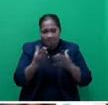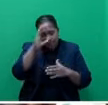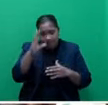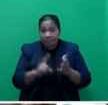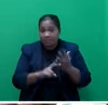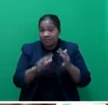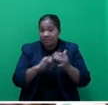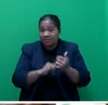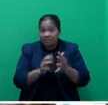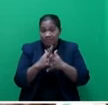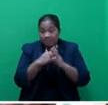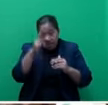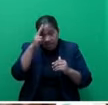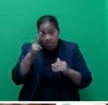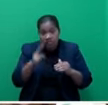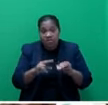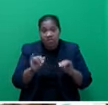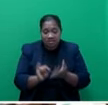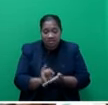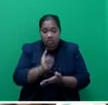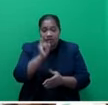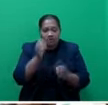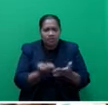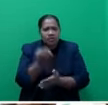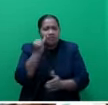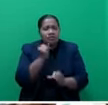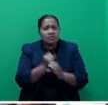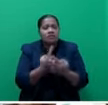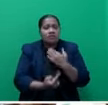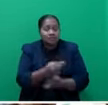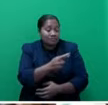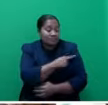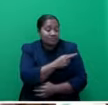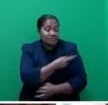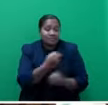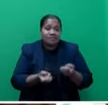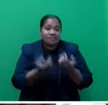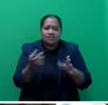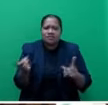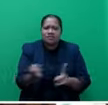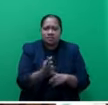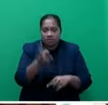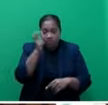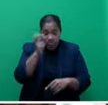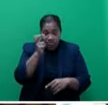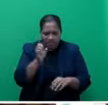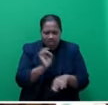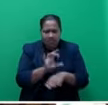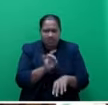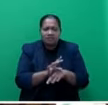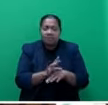National Institute on Economic Crime is responsible for providing specialized training and advice to the relevant law